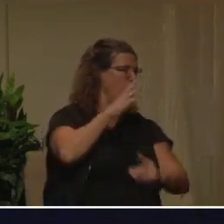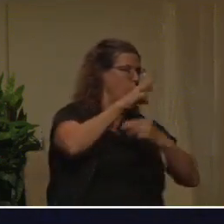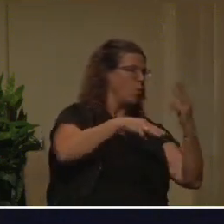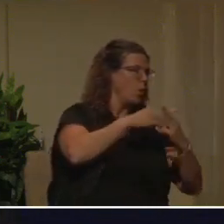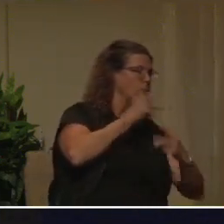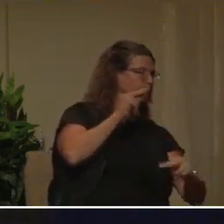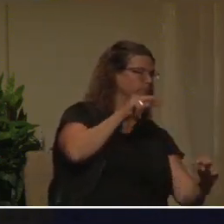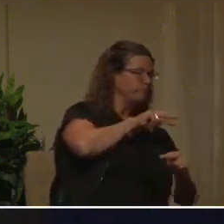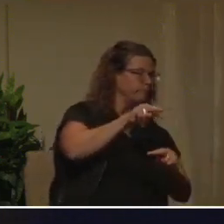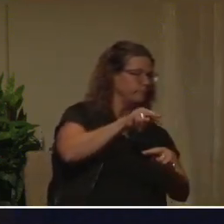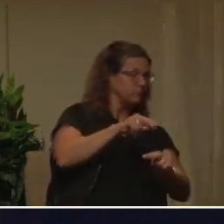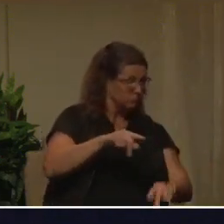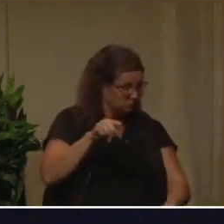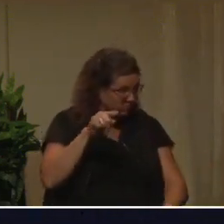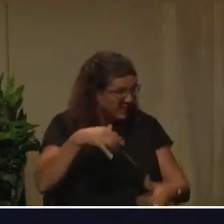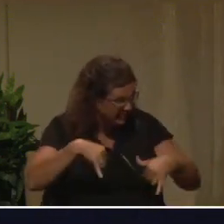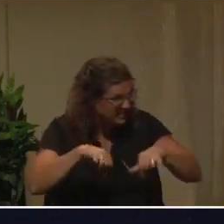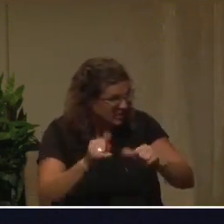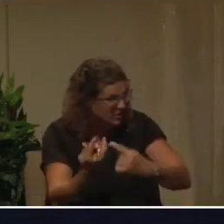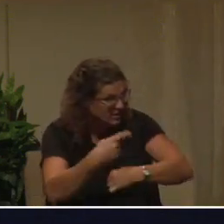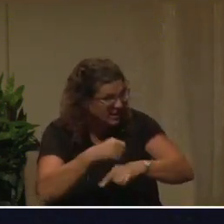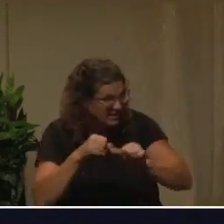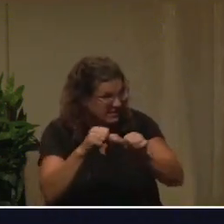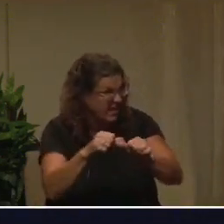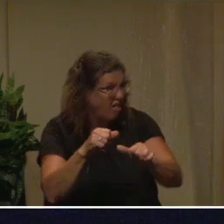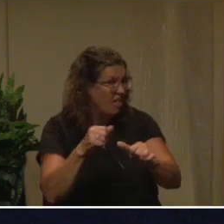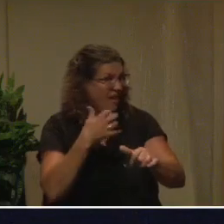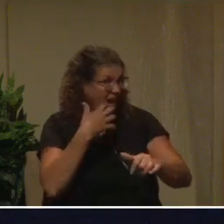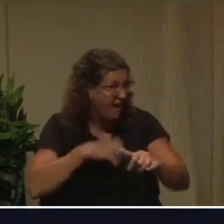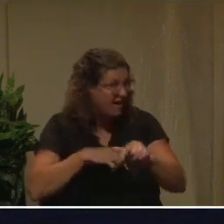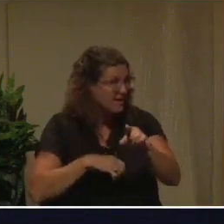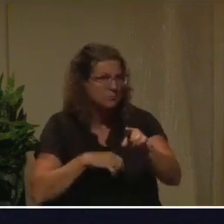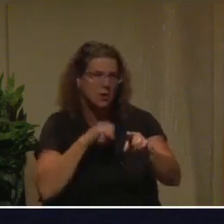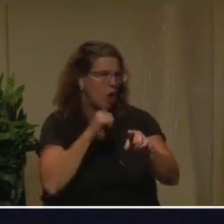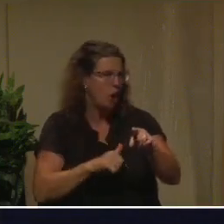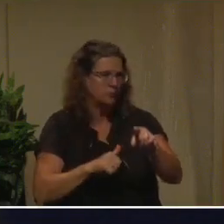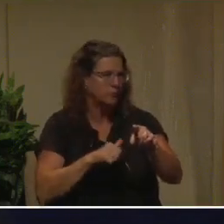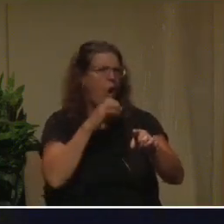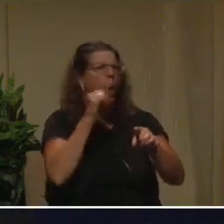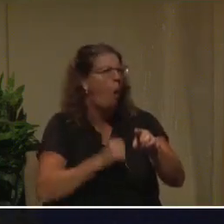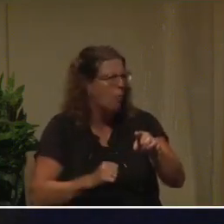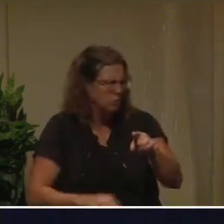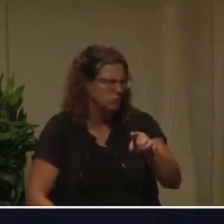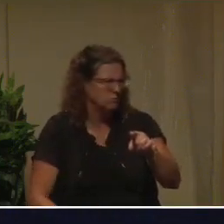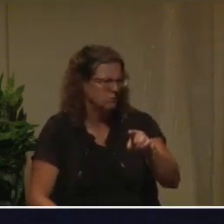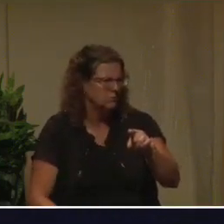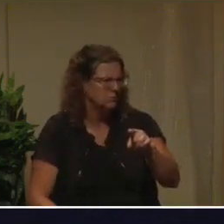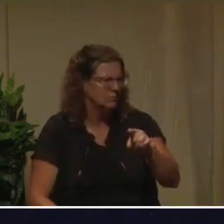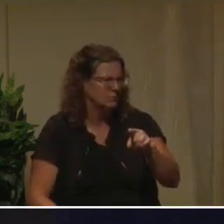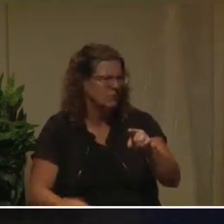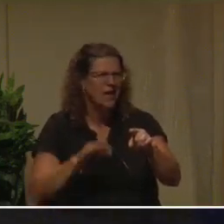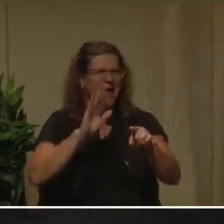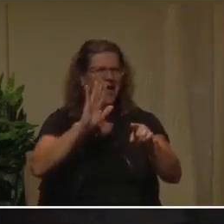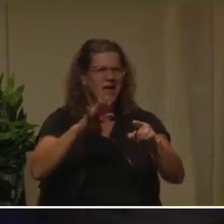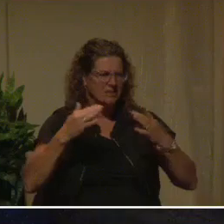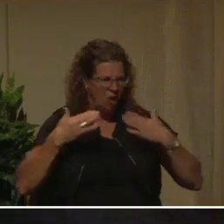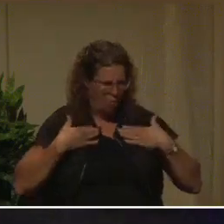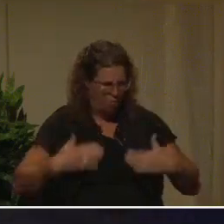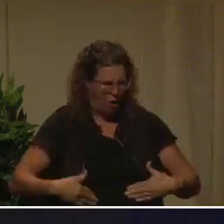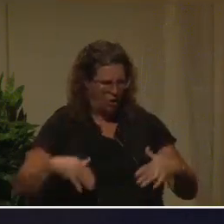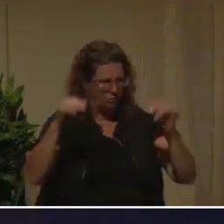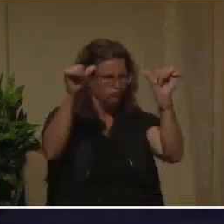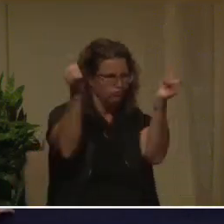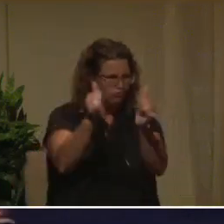He may get an award for being the oldest man alive if he hangs in there. And that's the whole thing about the Sexiest Man Alive